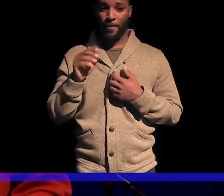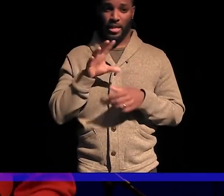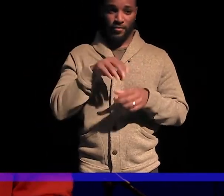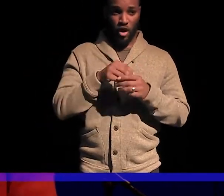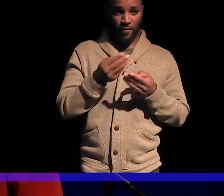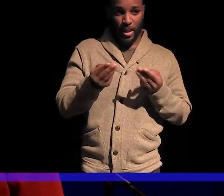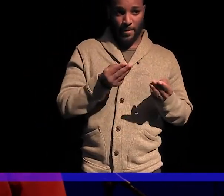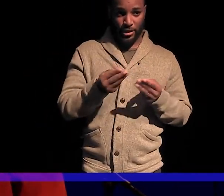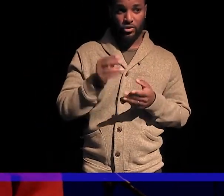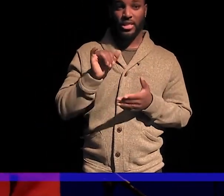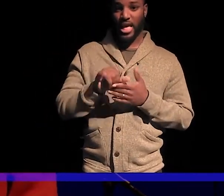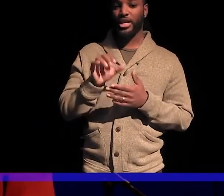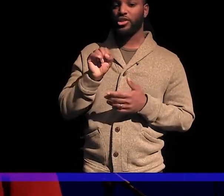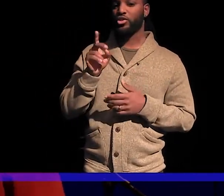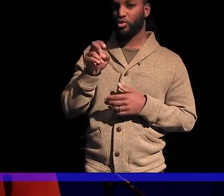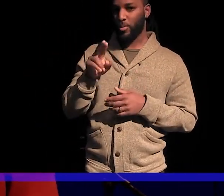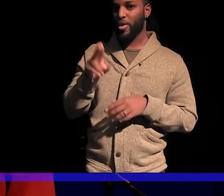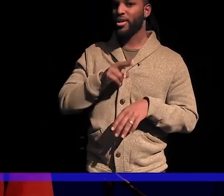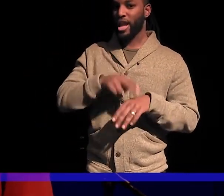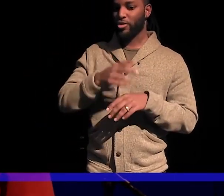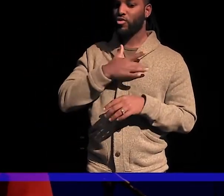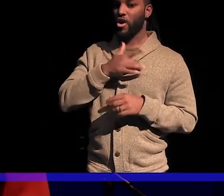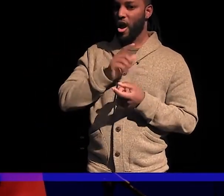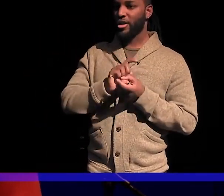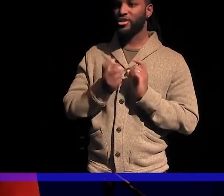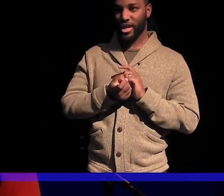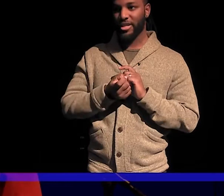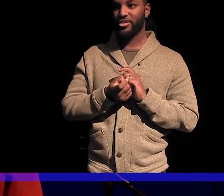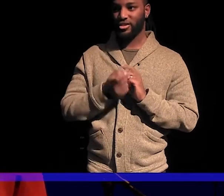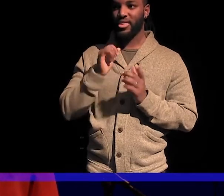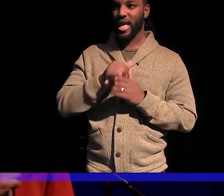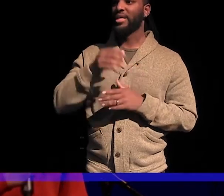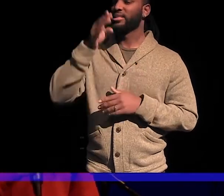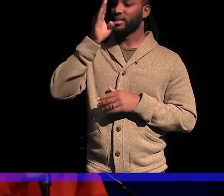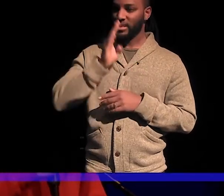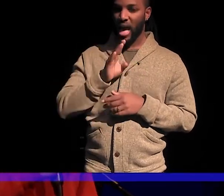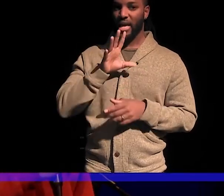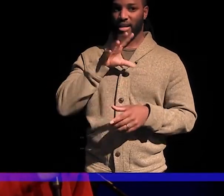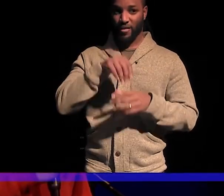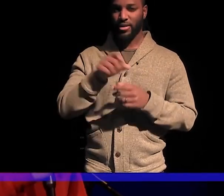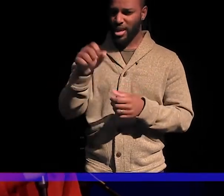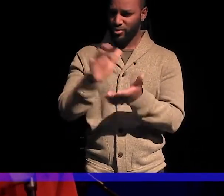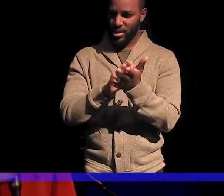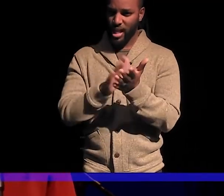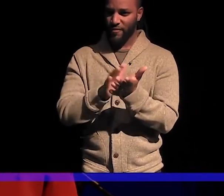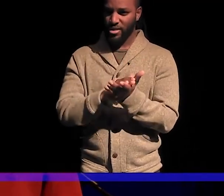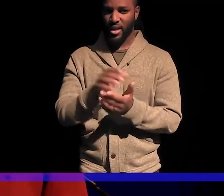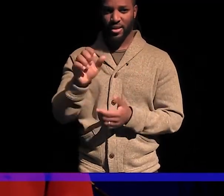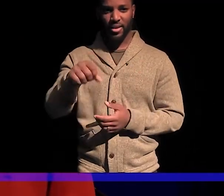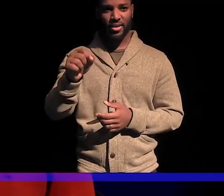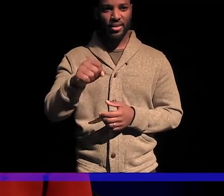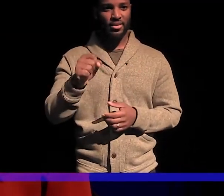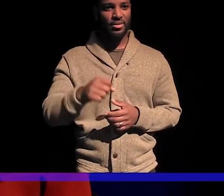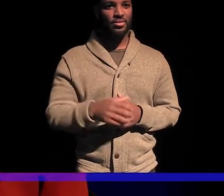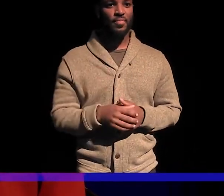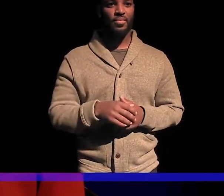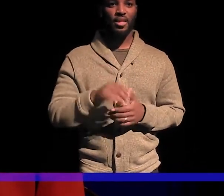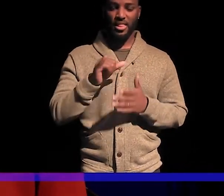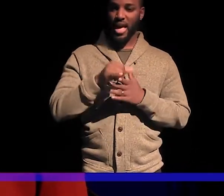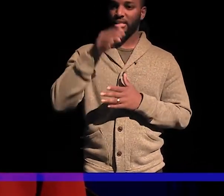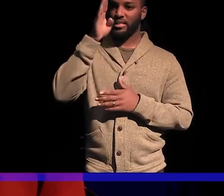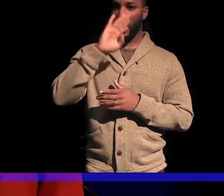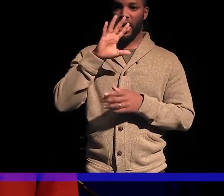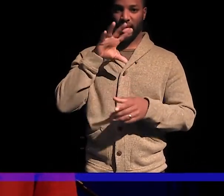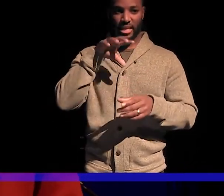gang, that is a supernatural heart change. That is God getting into someone's, yeah, we can clap for that. That's God getting